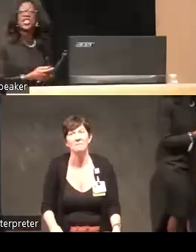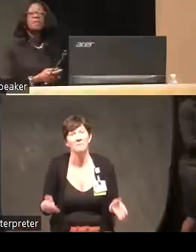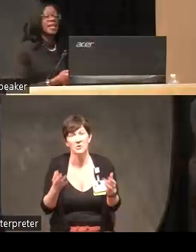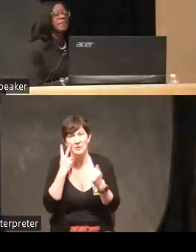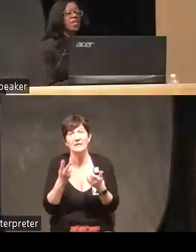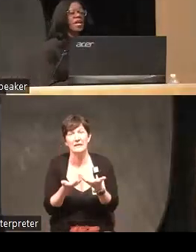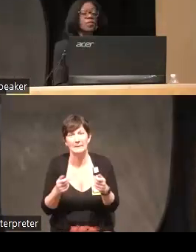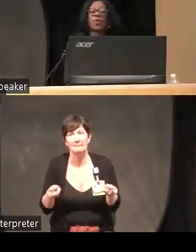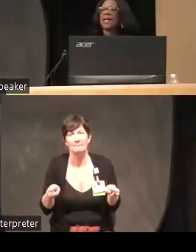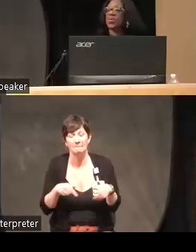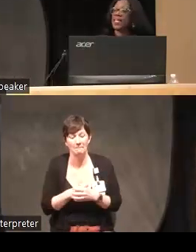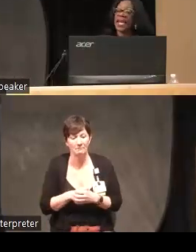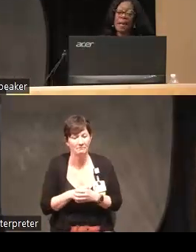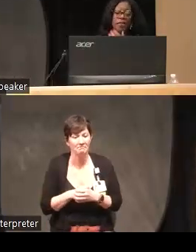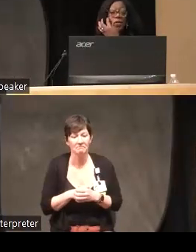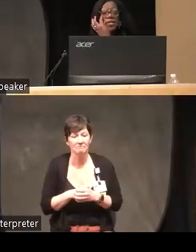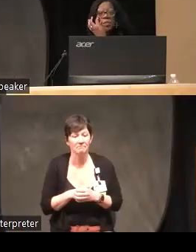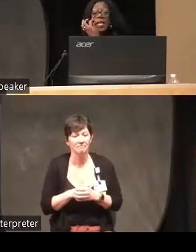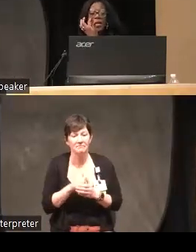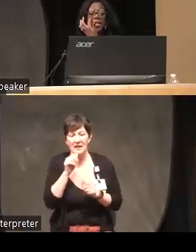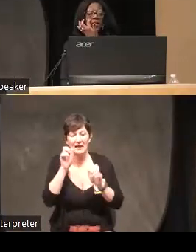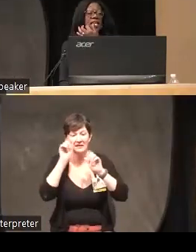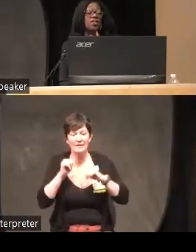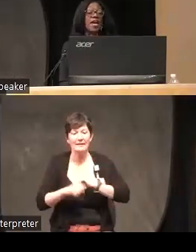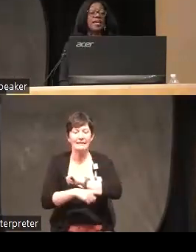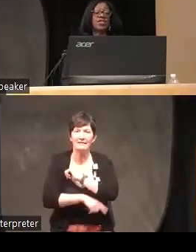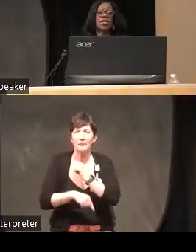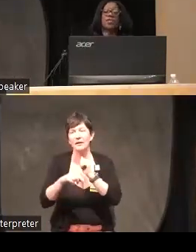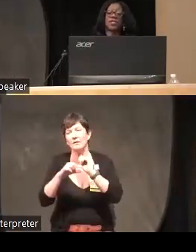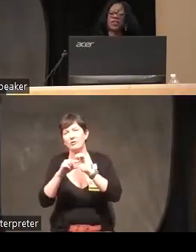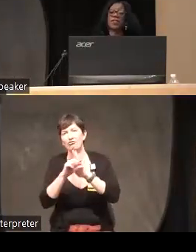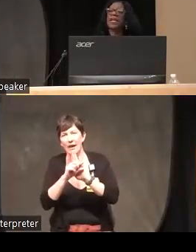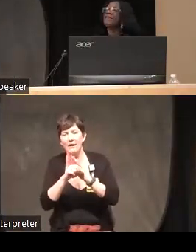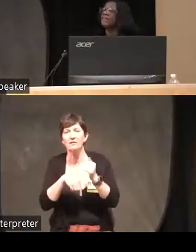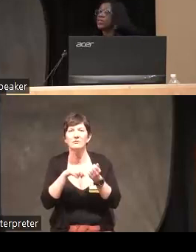Education achievement gaps are not a surprise when that happens, when disciplinarity, grading, tracking, and so